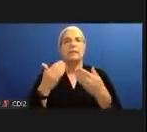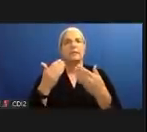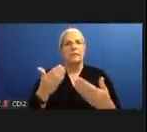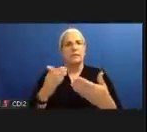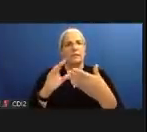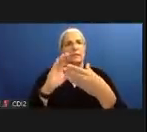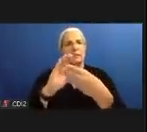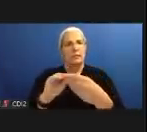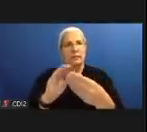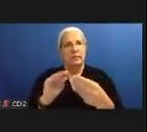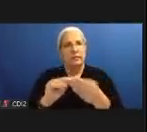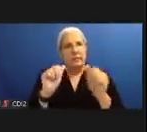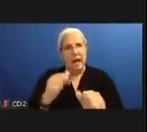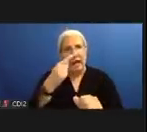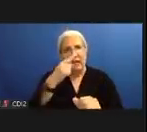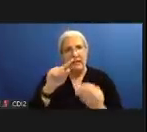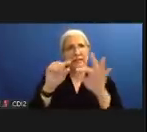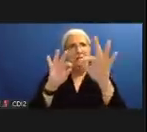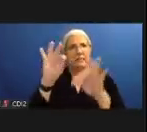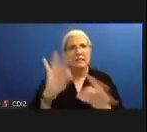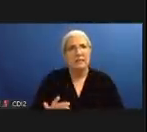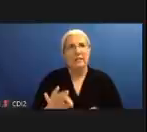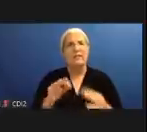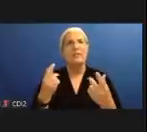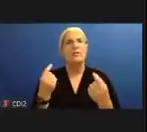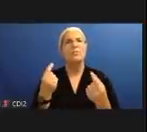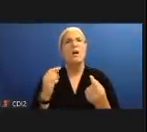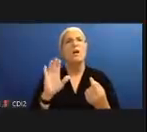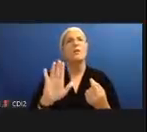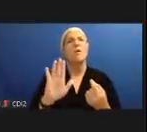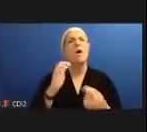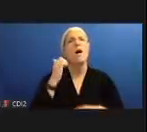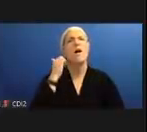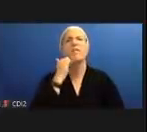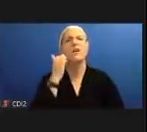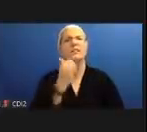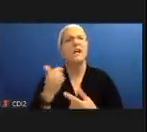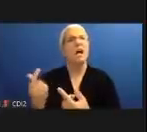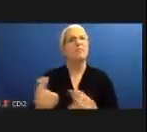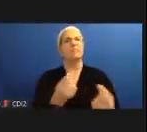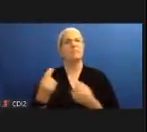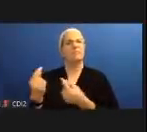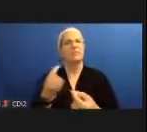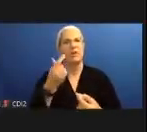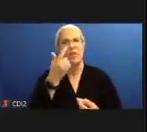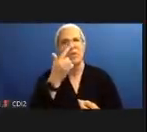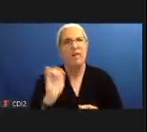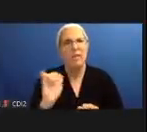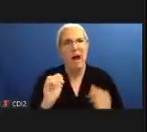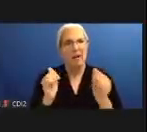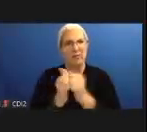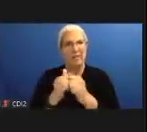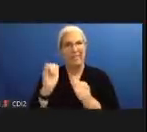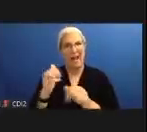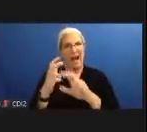what a typical day looks like with our mobile testing team that you're a part of,